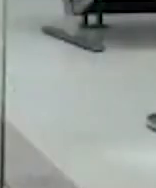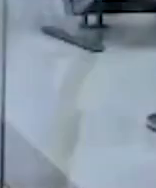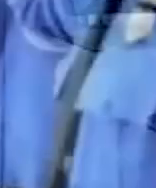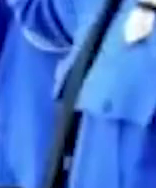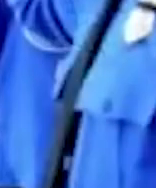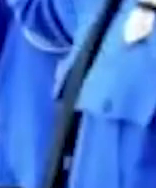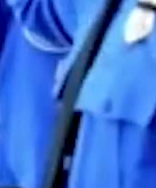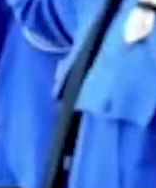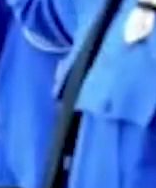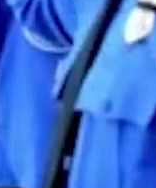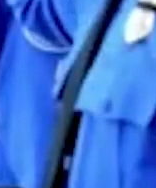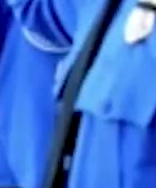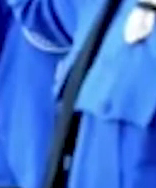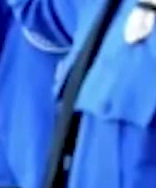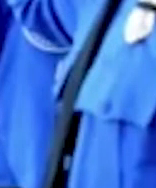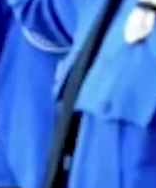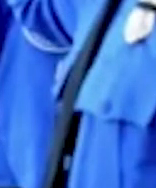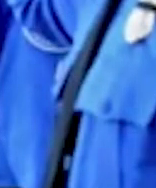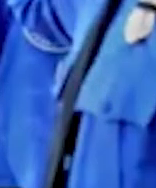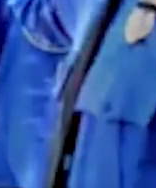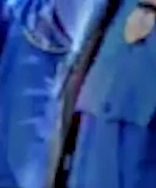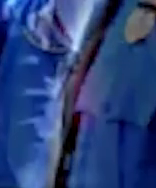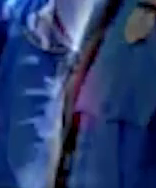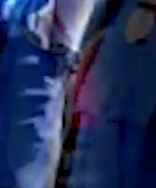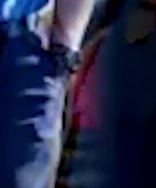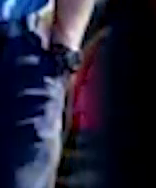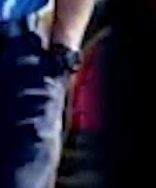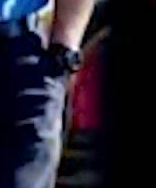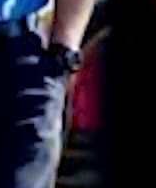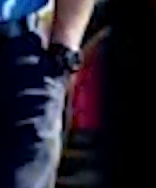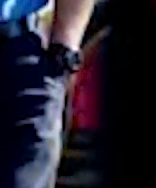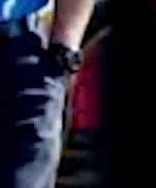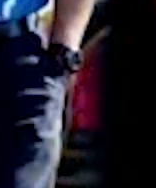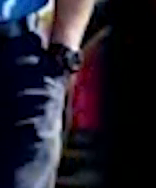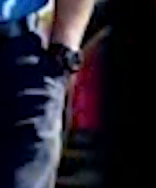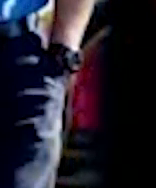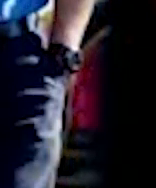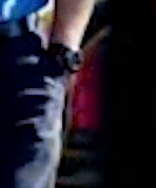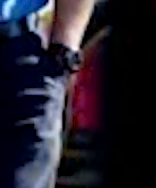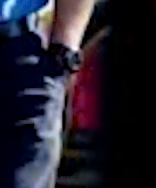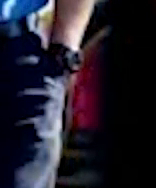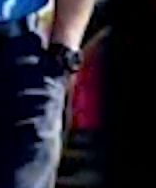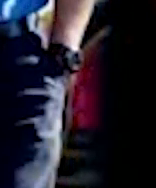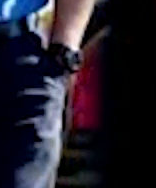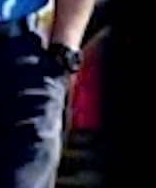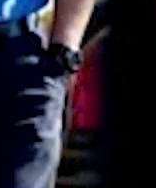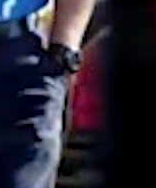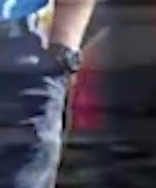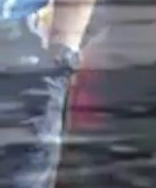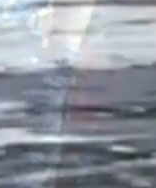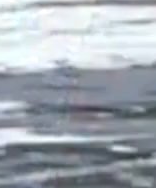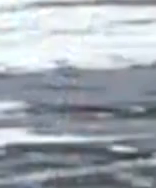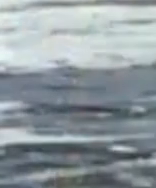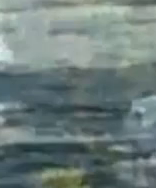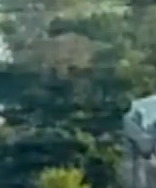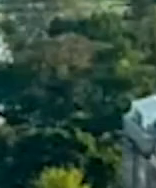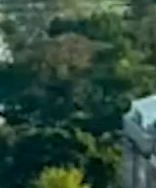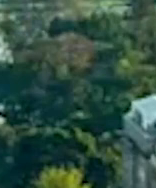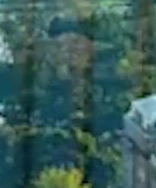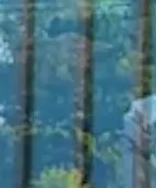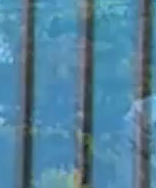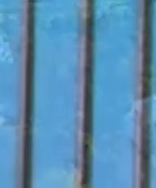we fight. We're standing strong. We'll walk this road together. We'll take a stand from state to